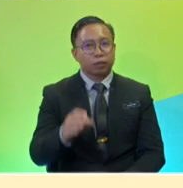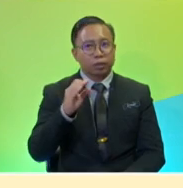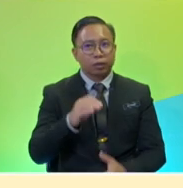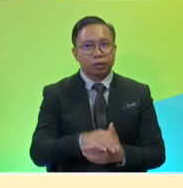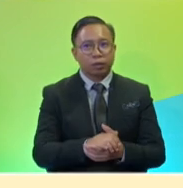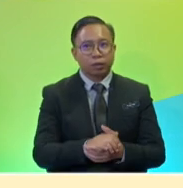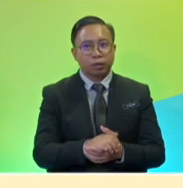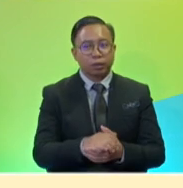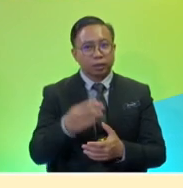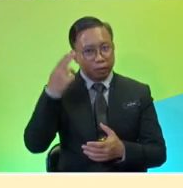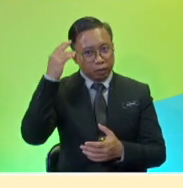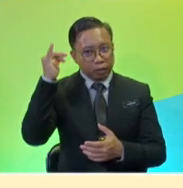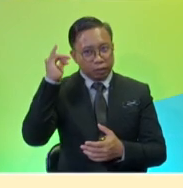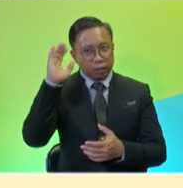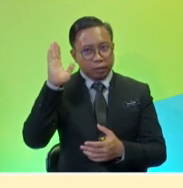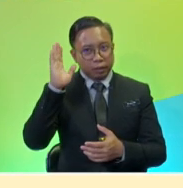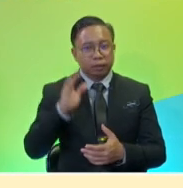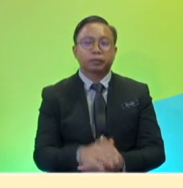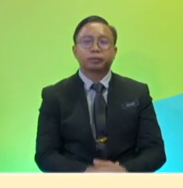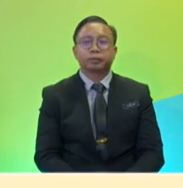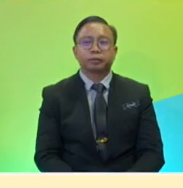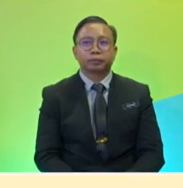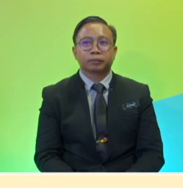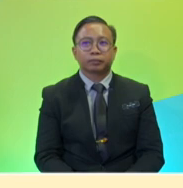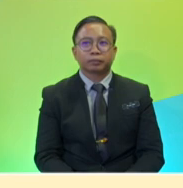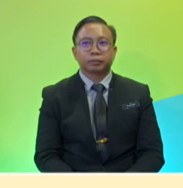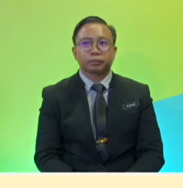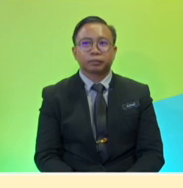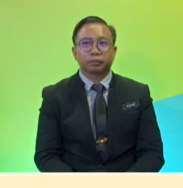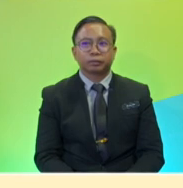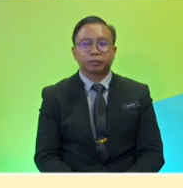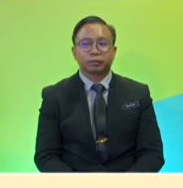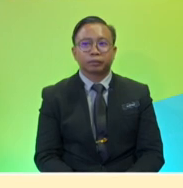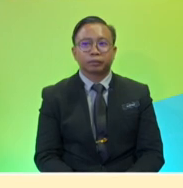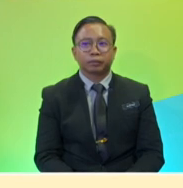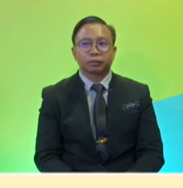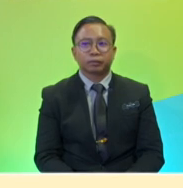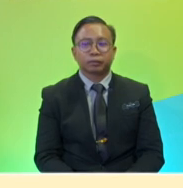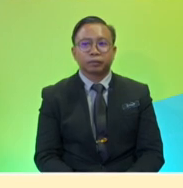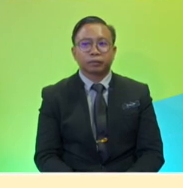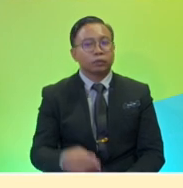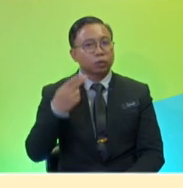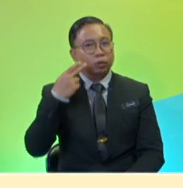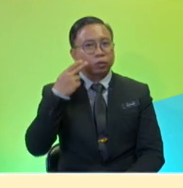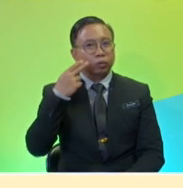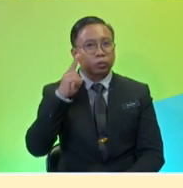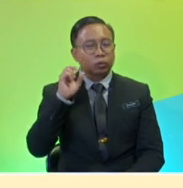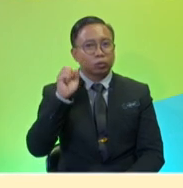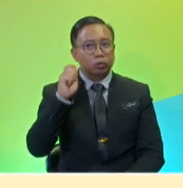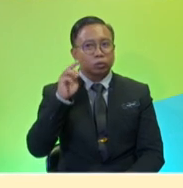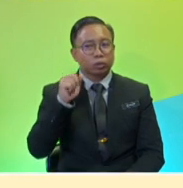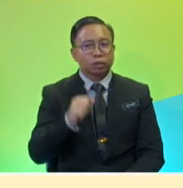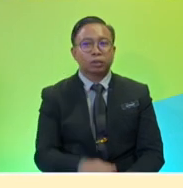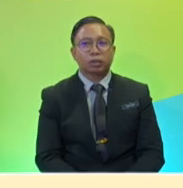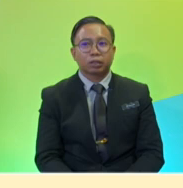Okay, hi. Hi, Farouk. Next, Husna. Hi, teacher. And hi, Kaisara.